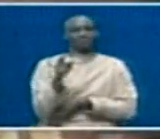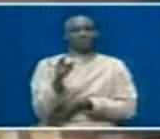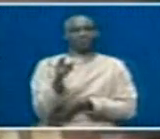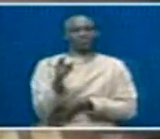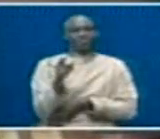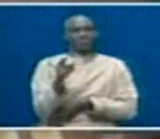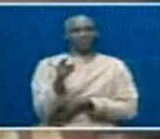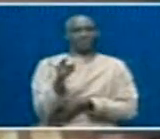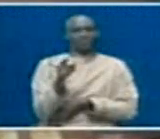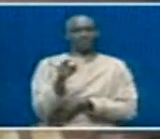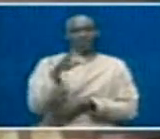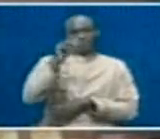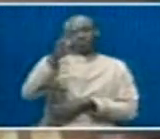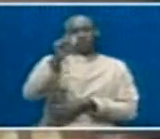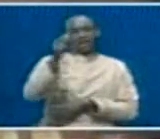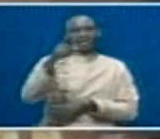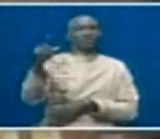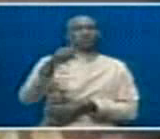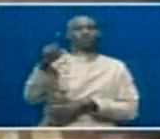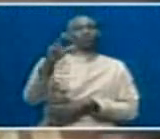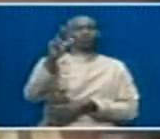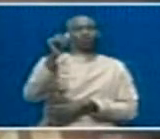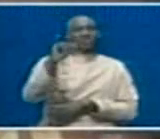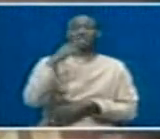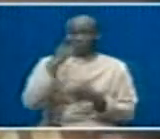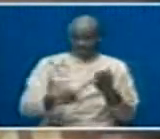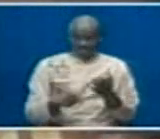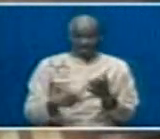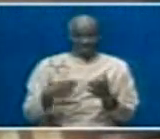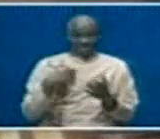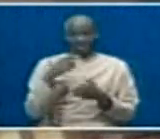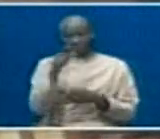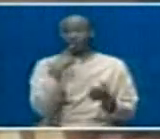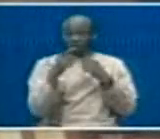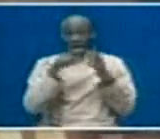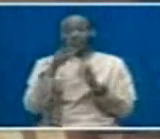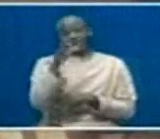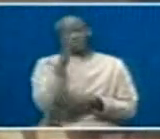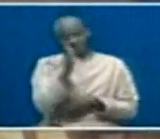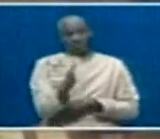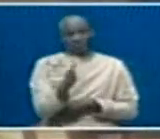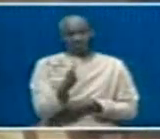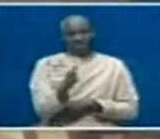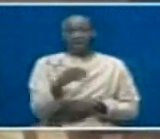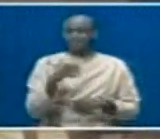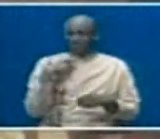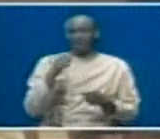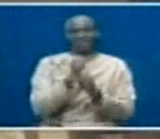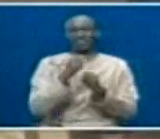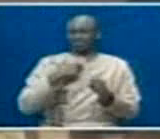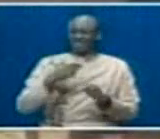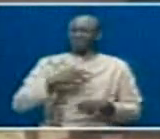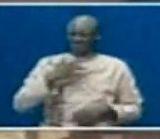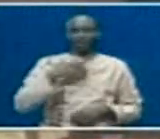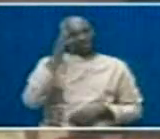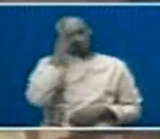And then Mwanzui Mbogoli says, the way Sal Davis talks about the late great Professor Ali makes me feel like I personally